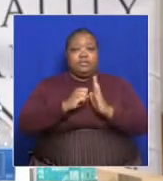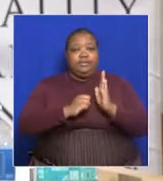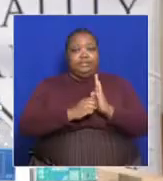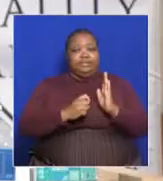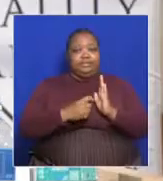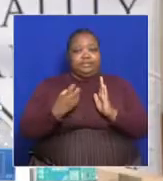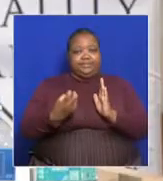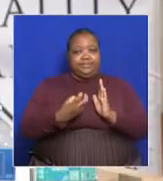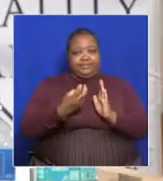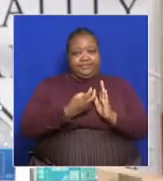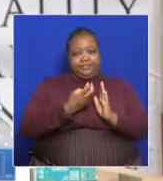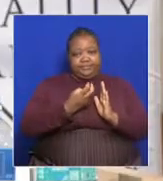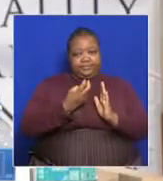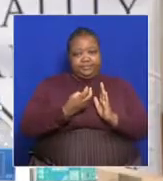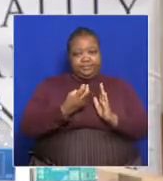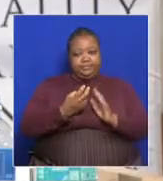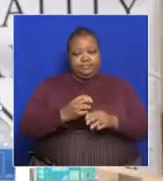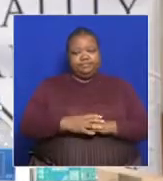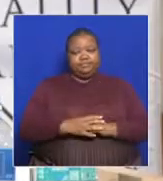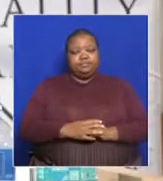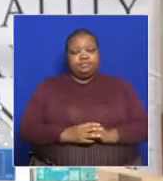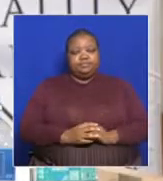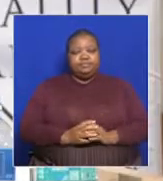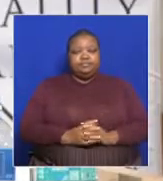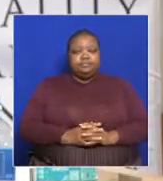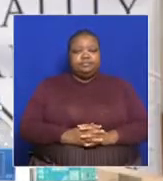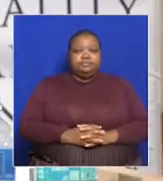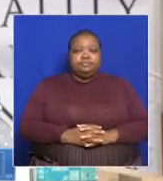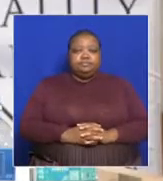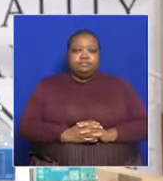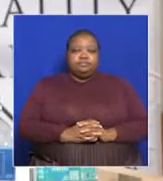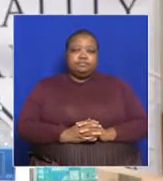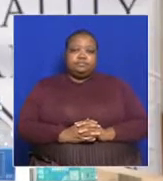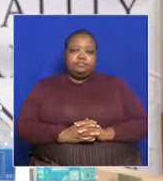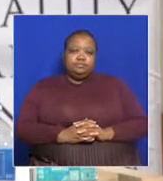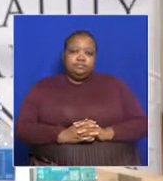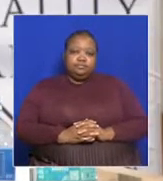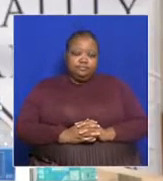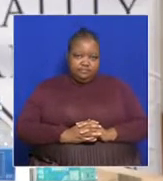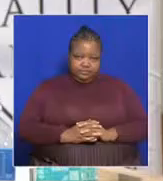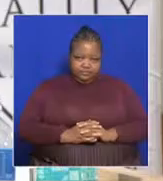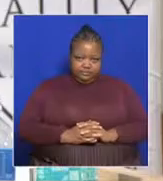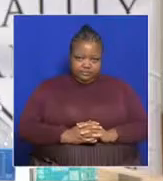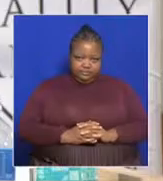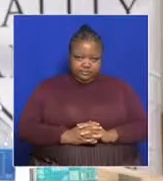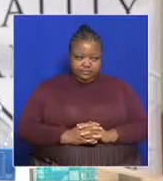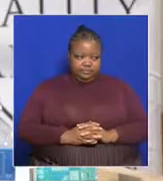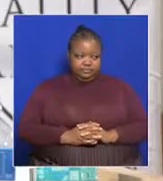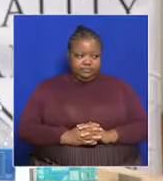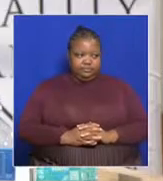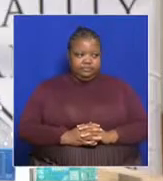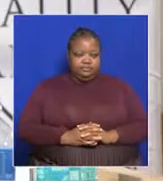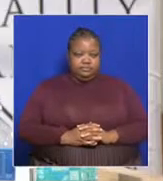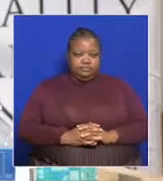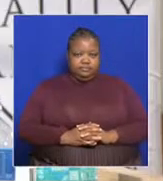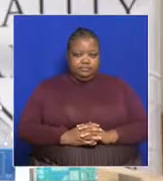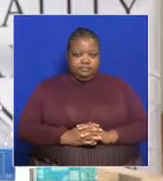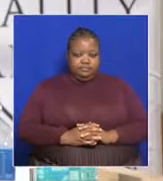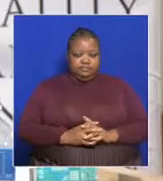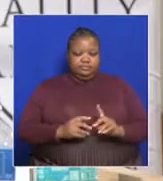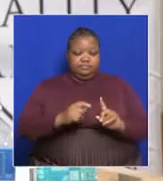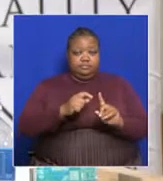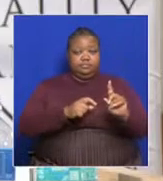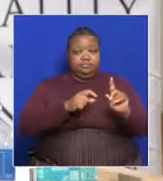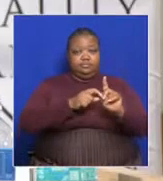will be undertaken. Now, we're considering who could potentially be held